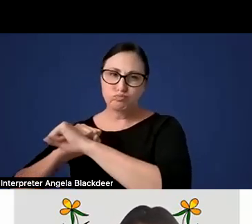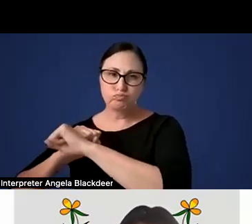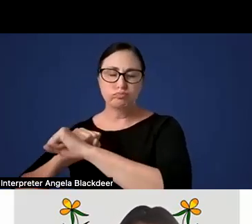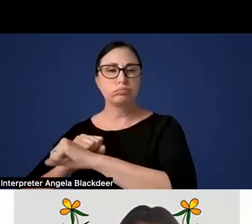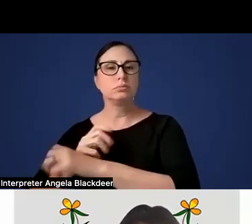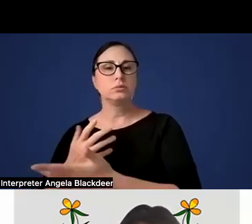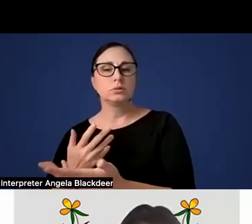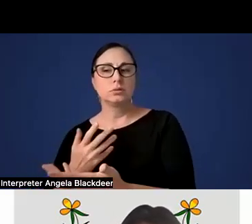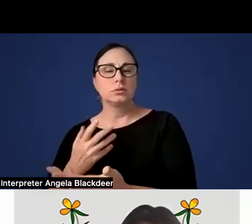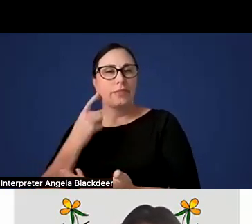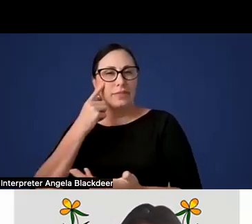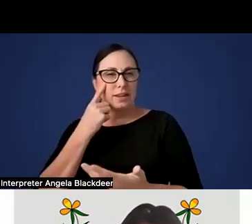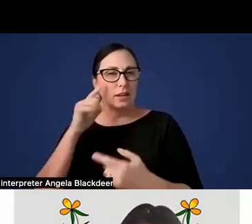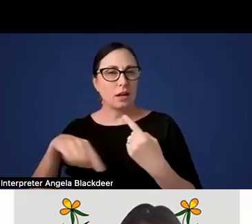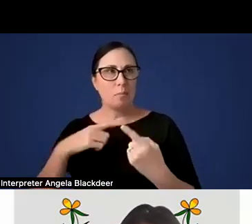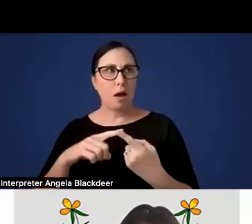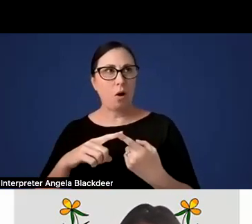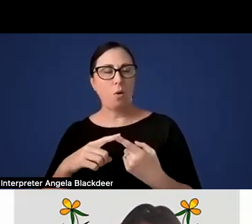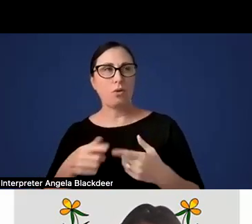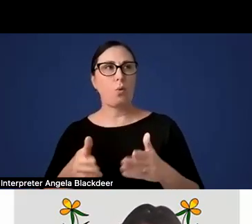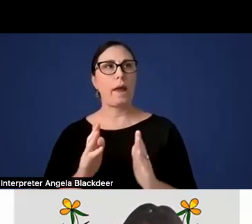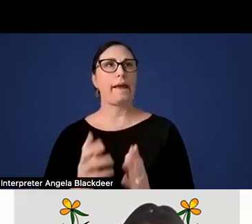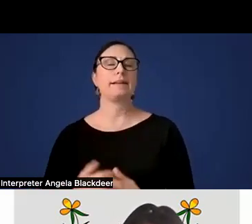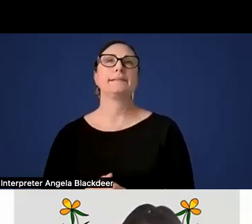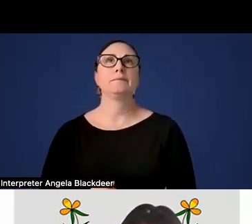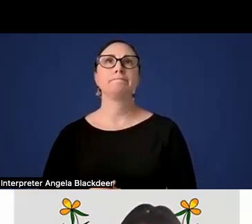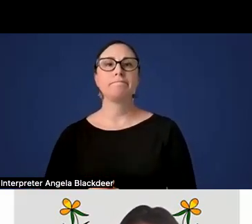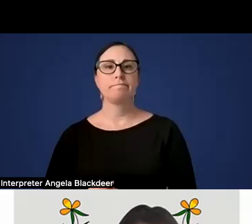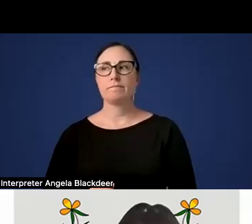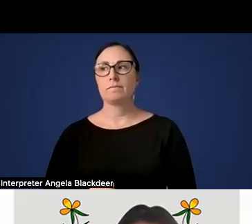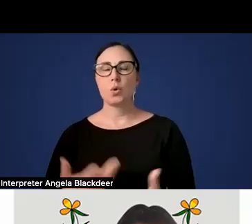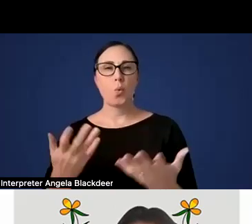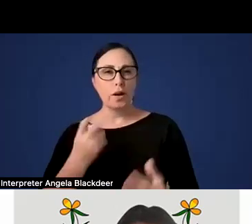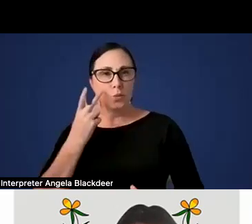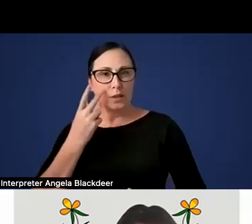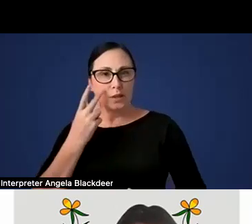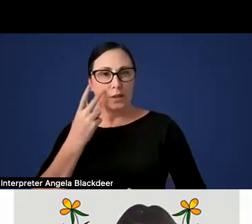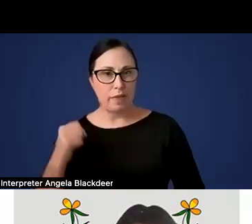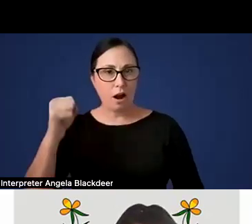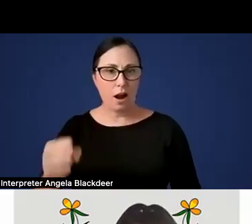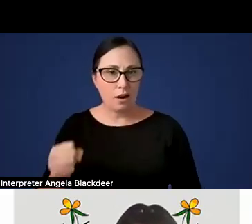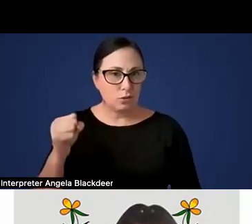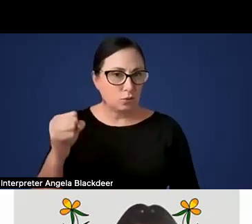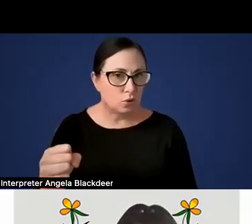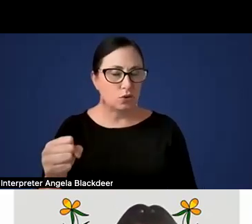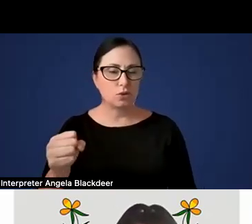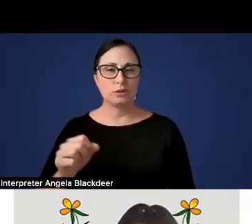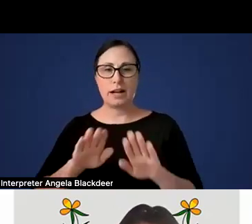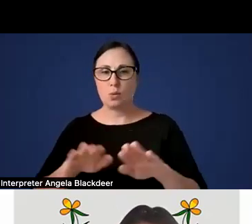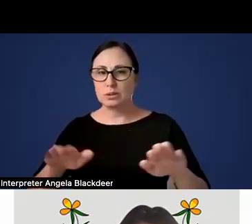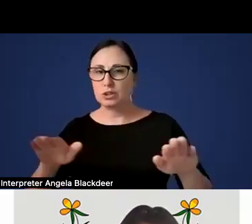about the ways in which what we see in our communities and our children and our elders, our relatives can inspire